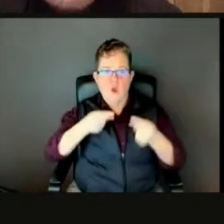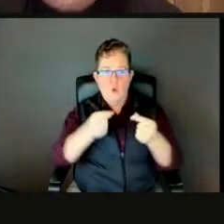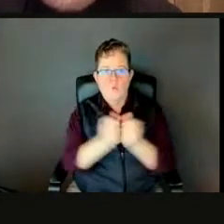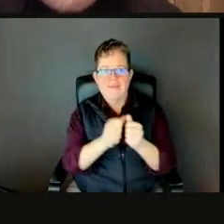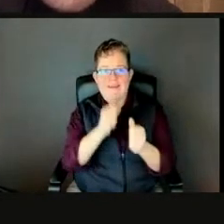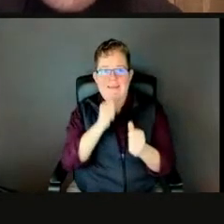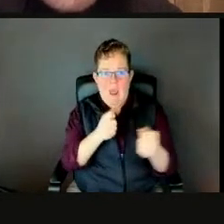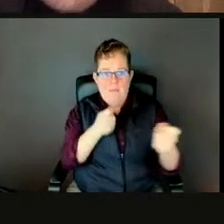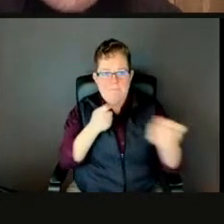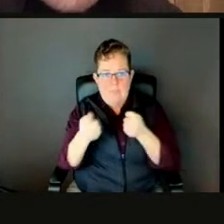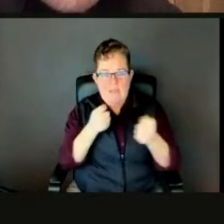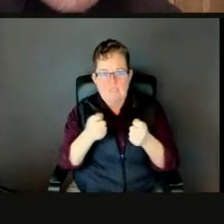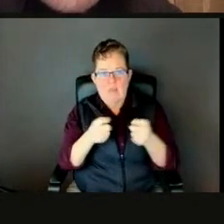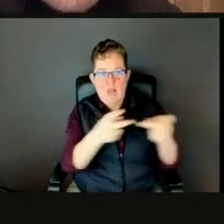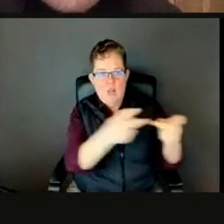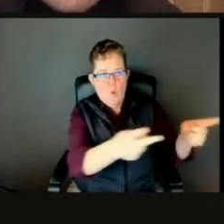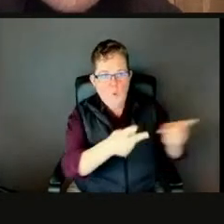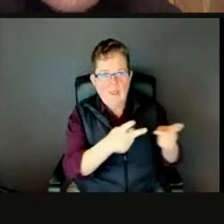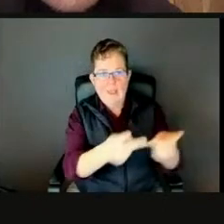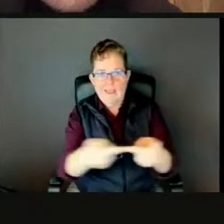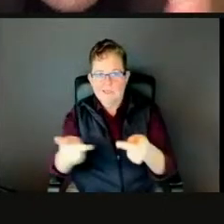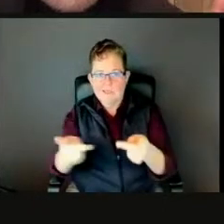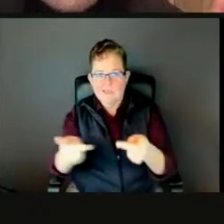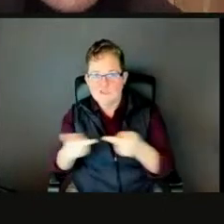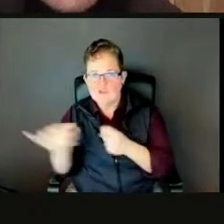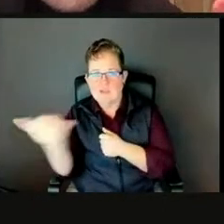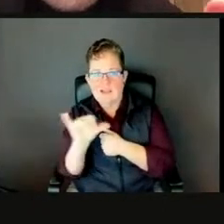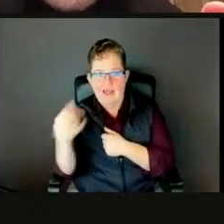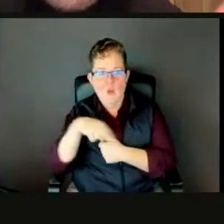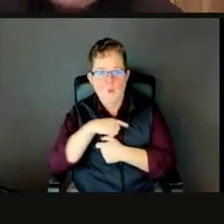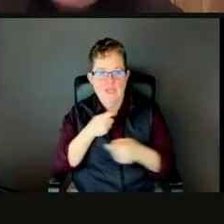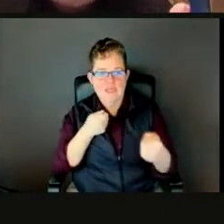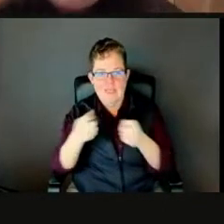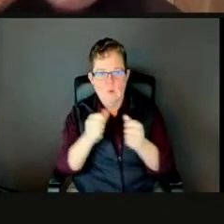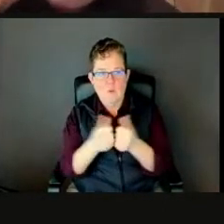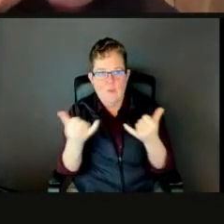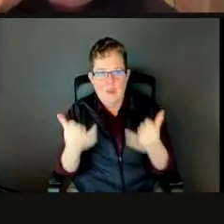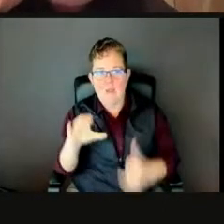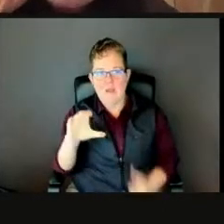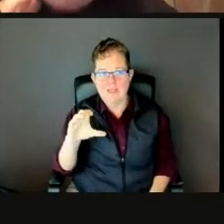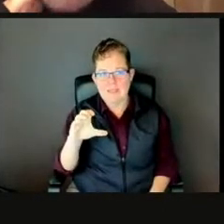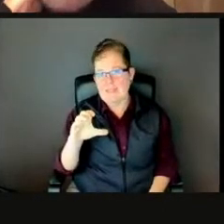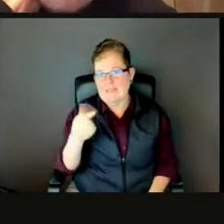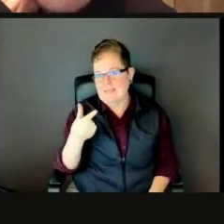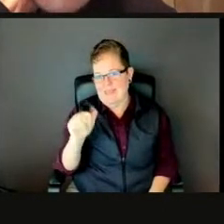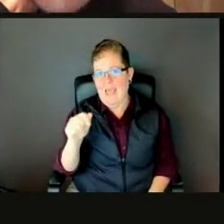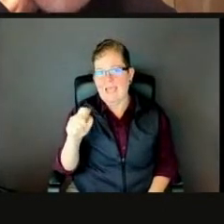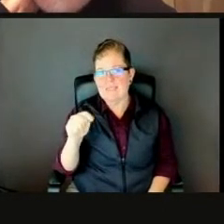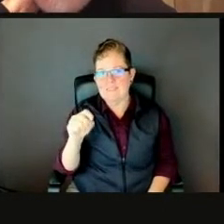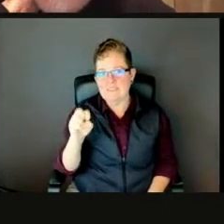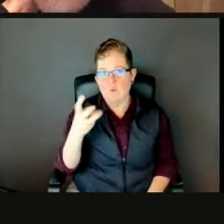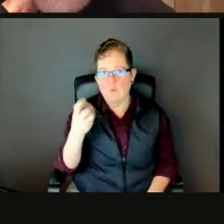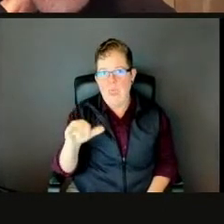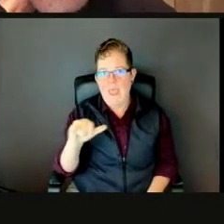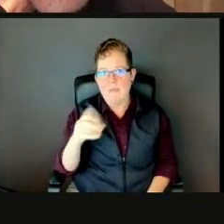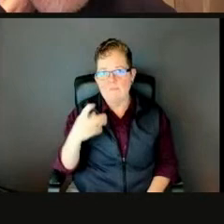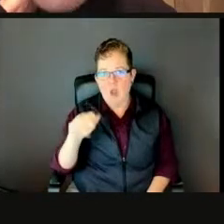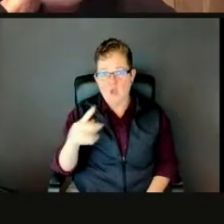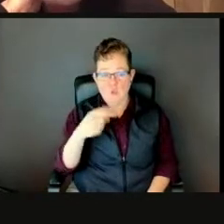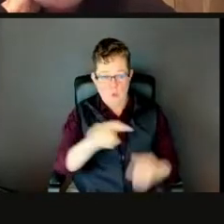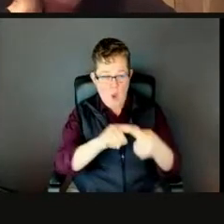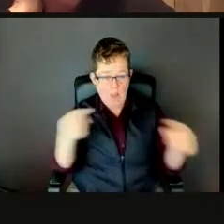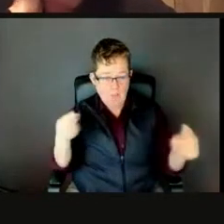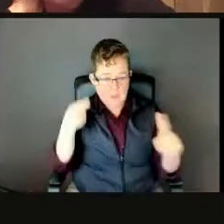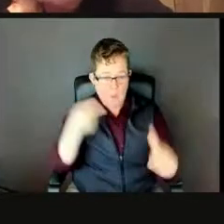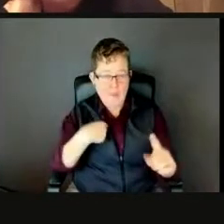unmanaged locations like what we're dealing with right now at Cascades Gateway Park. So you were making the opposite point that I was hoping you